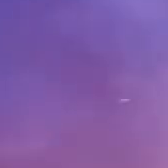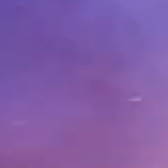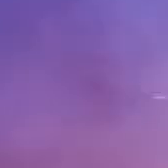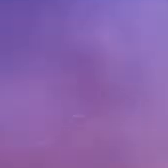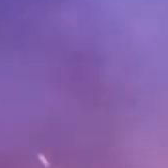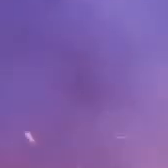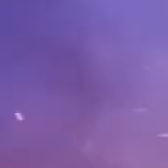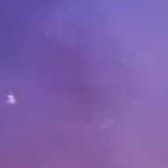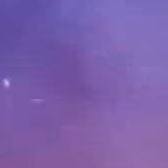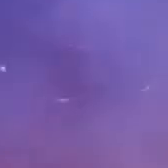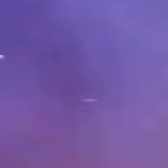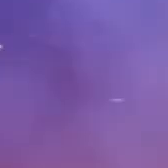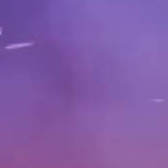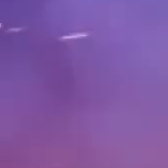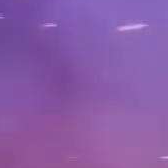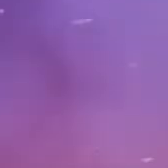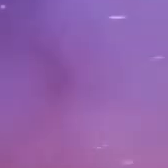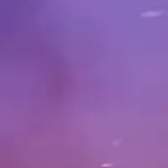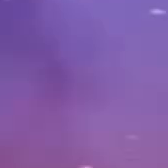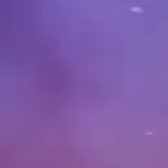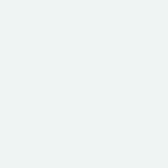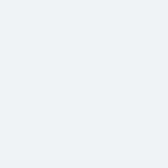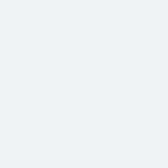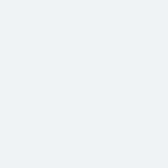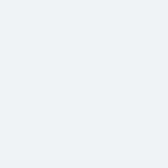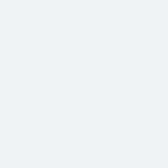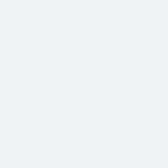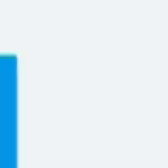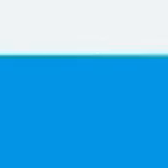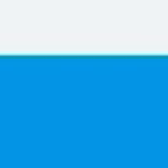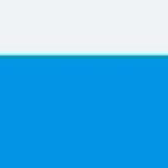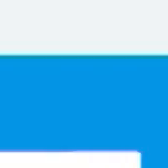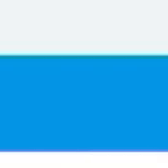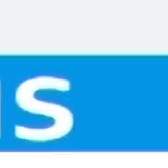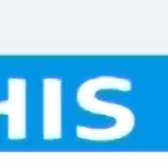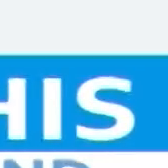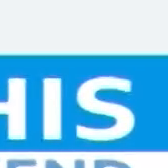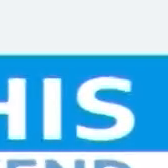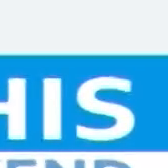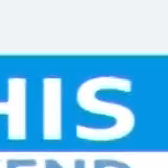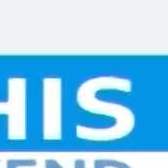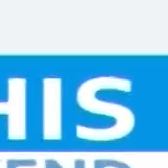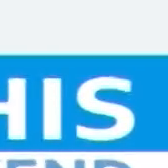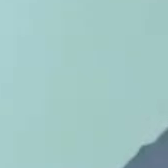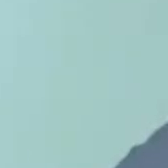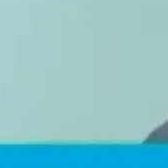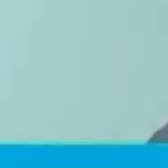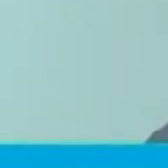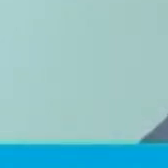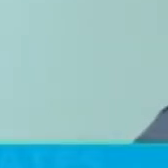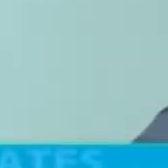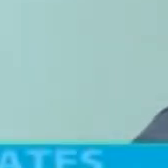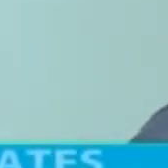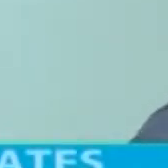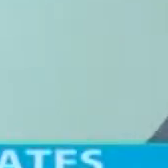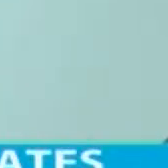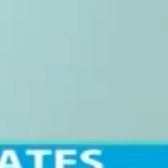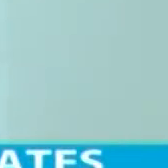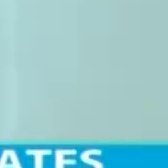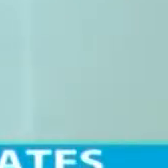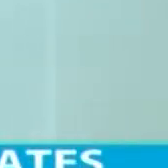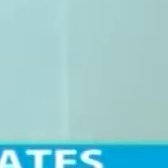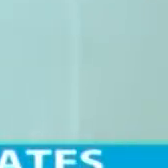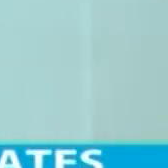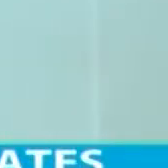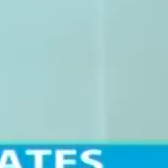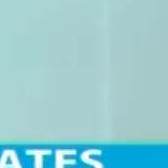KBC Channel 1. This weekend on KBC Channel 1. Mwalimu, Angie's mother shares